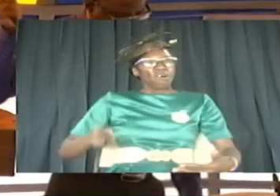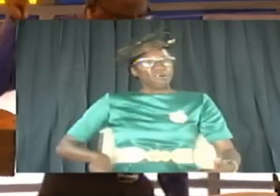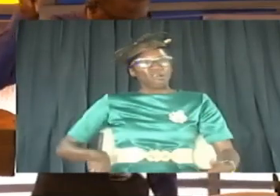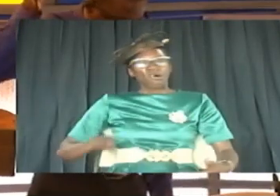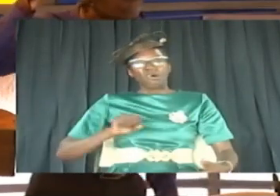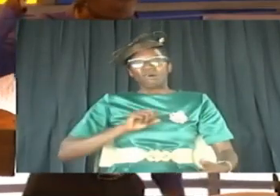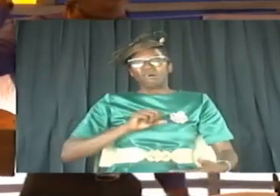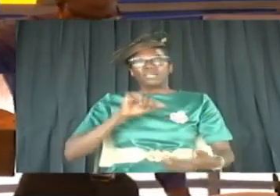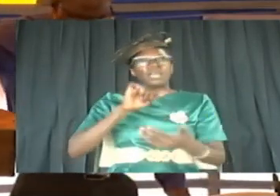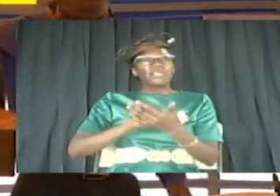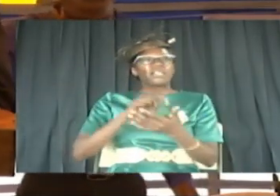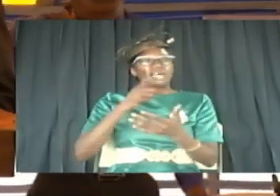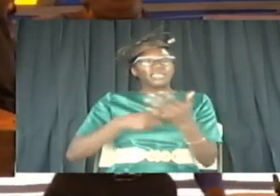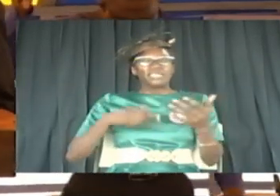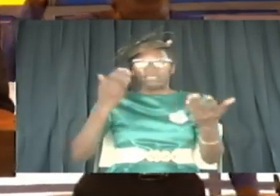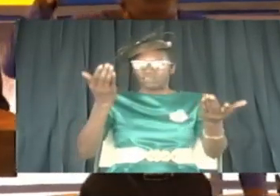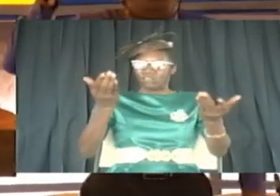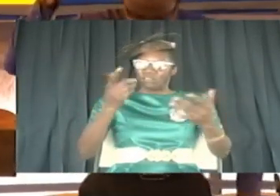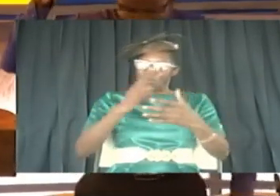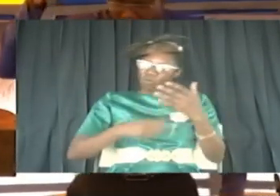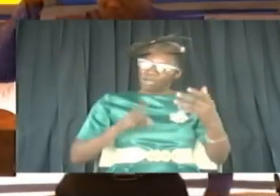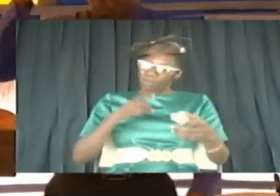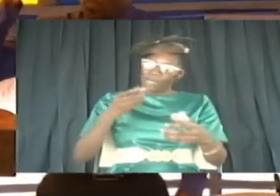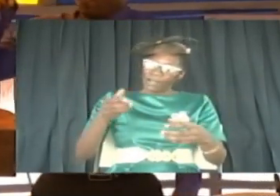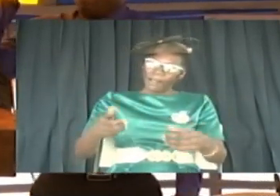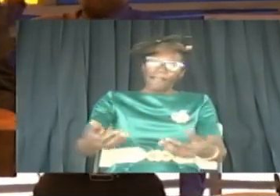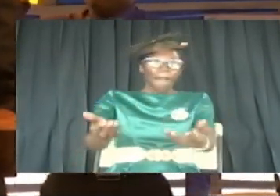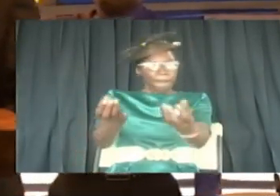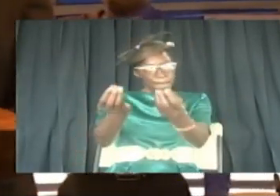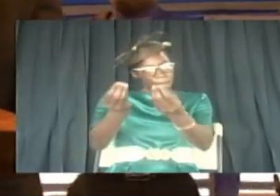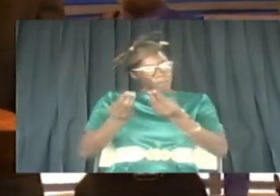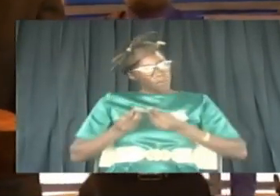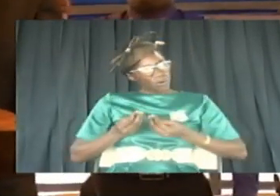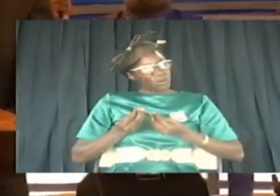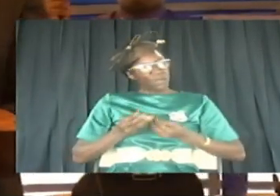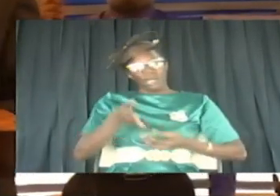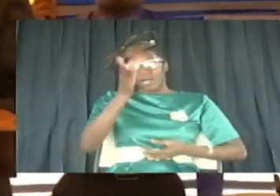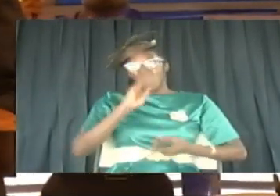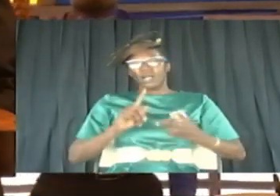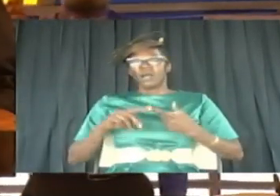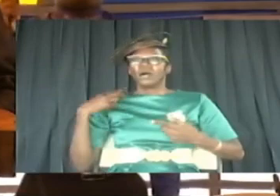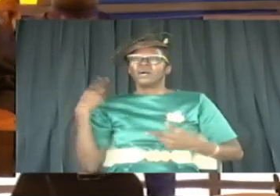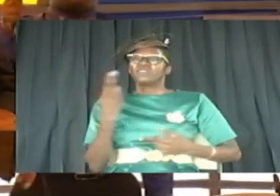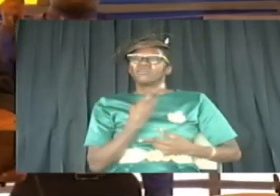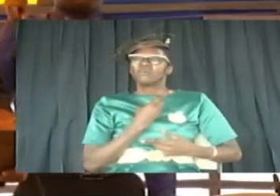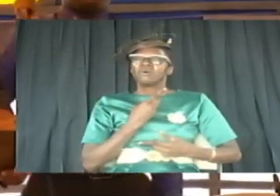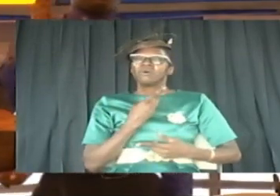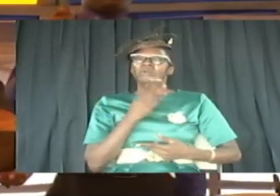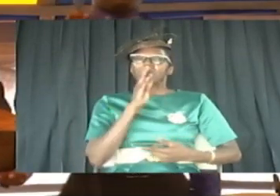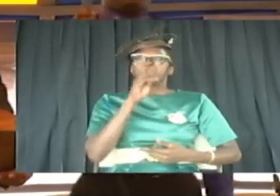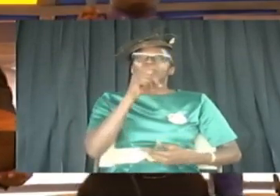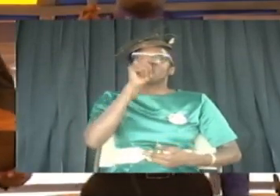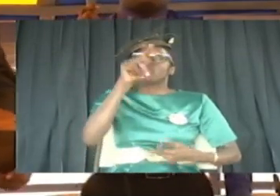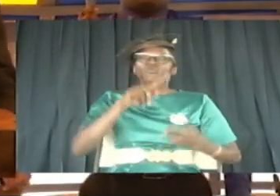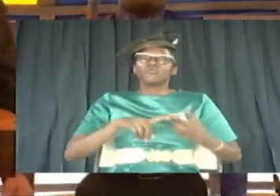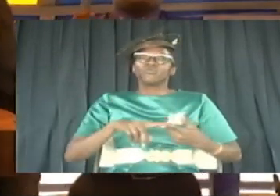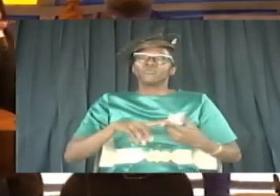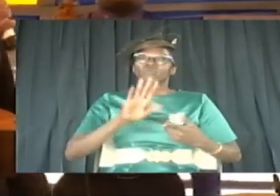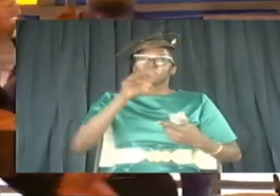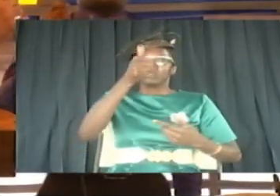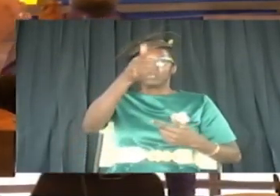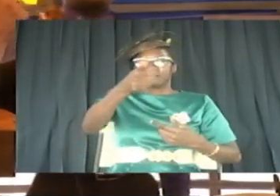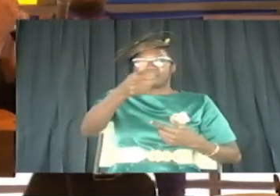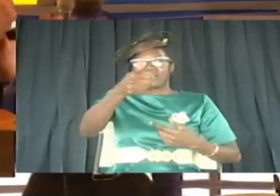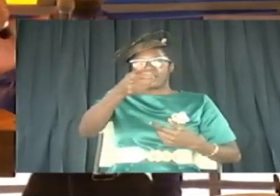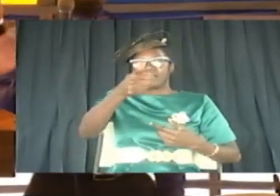Because that is what's going to pull God to us. Be true to yourself, saint of God.